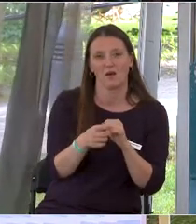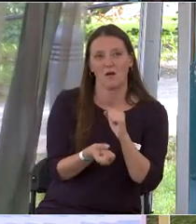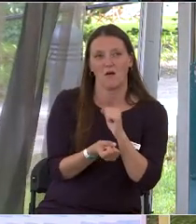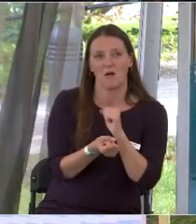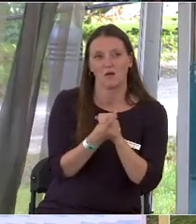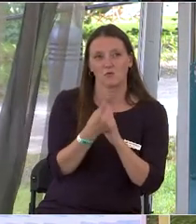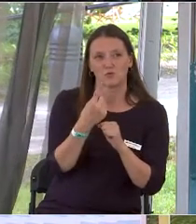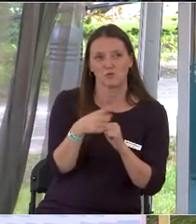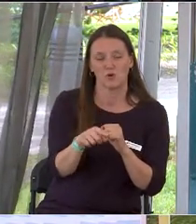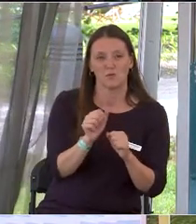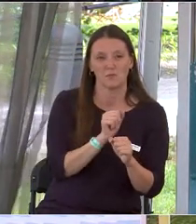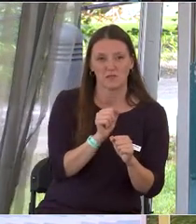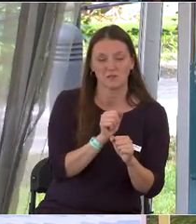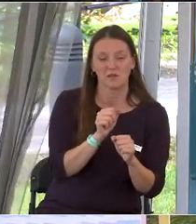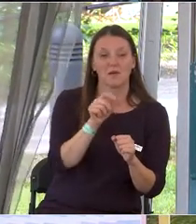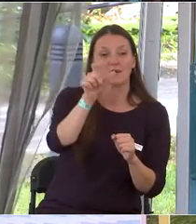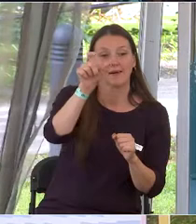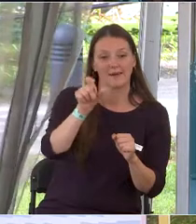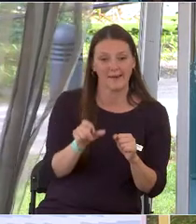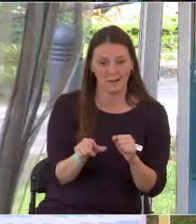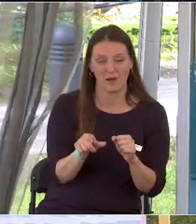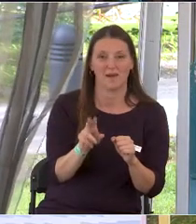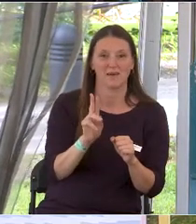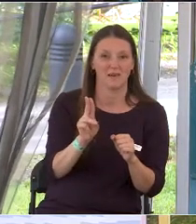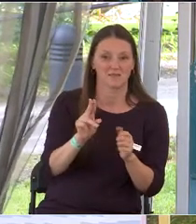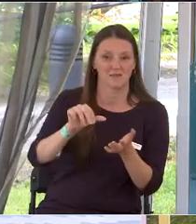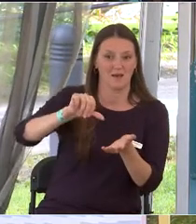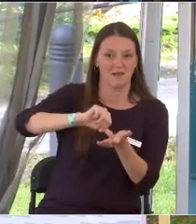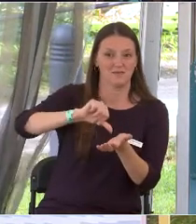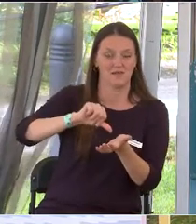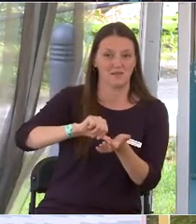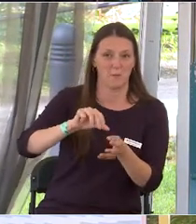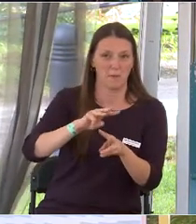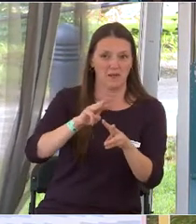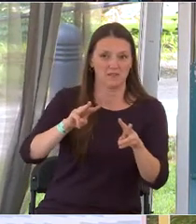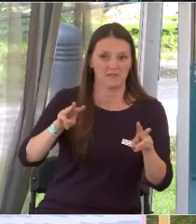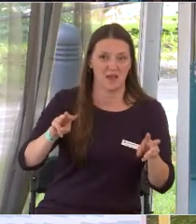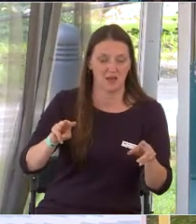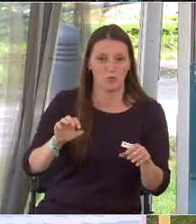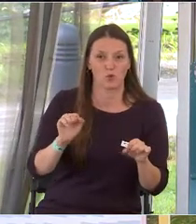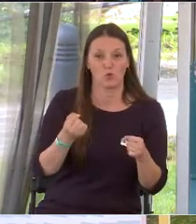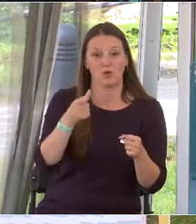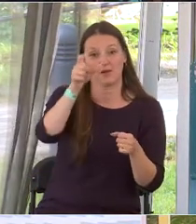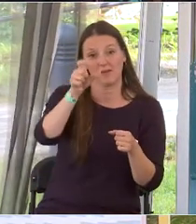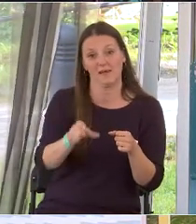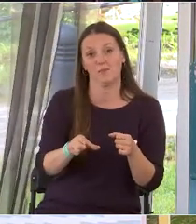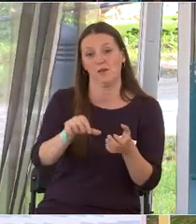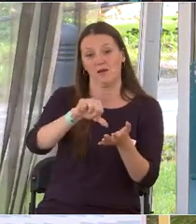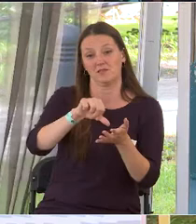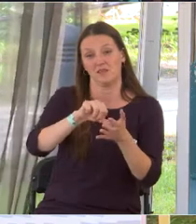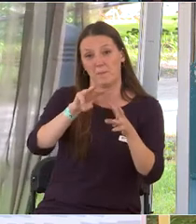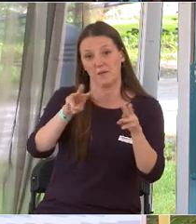instances. It's because the person representing the ministry. So if the organization sees that the person who represents the